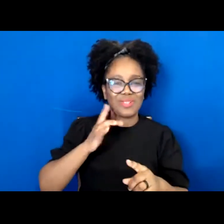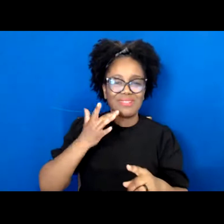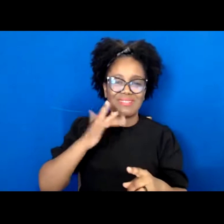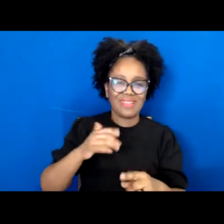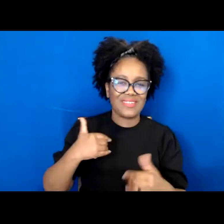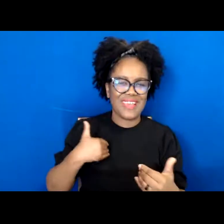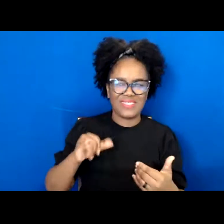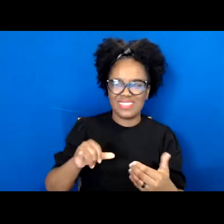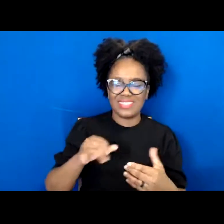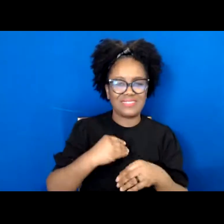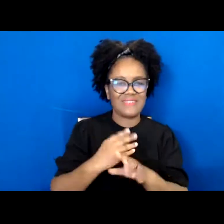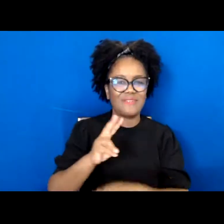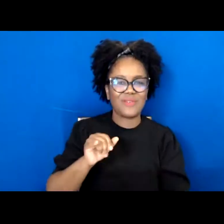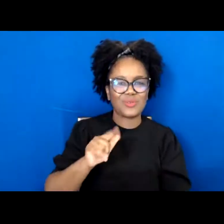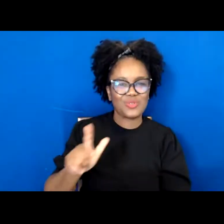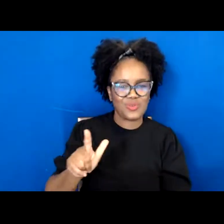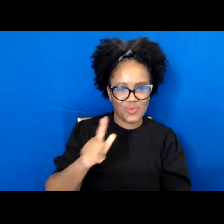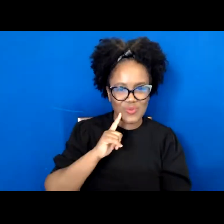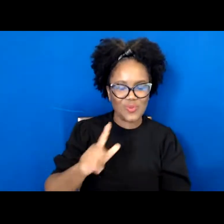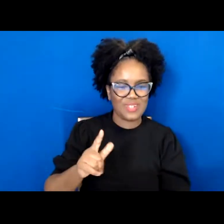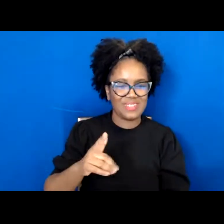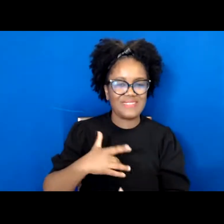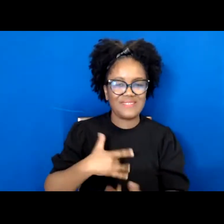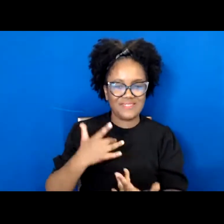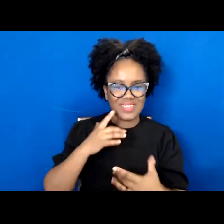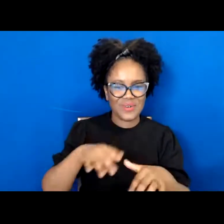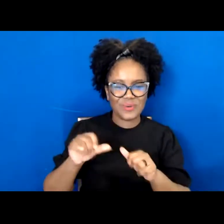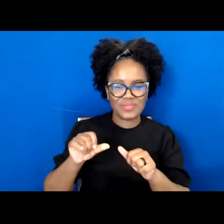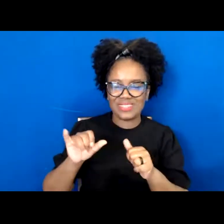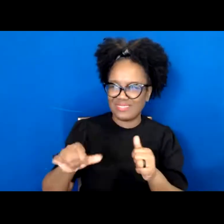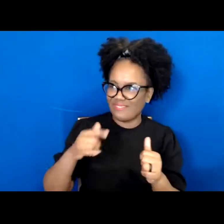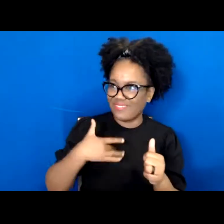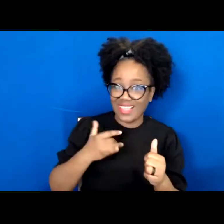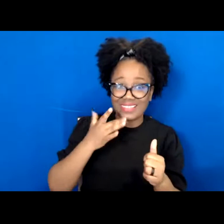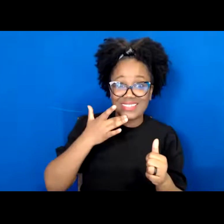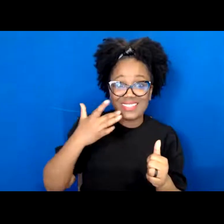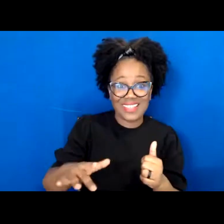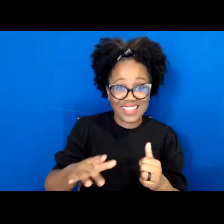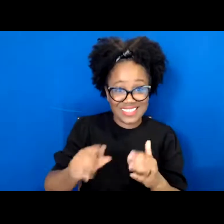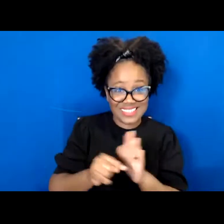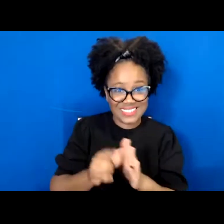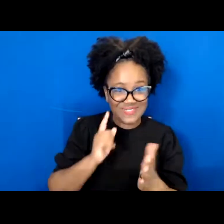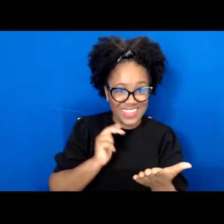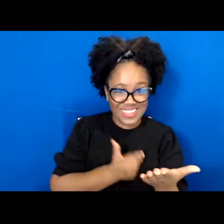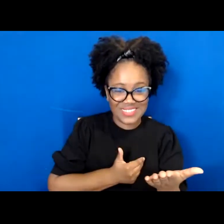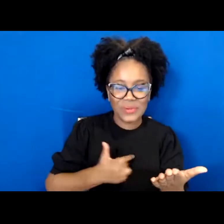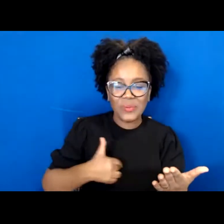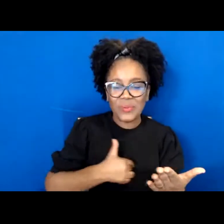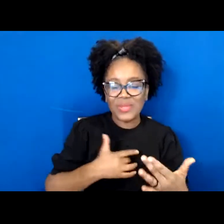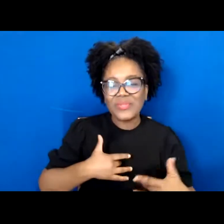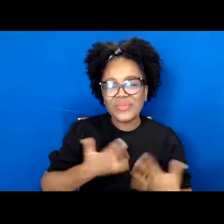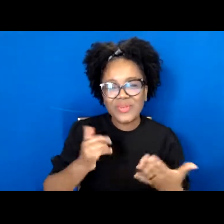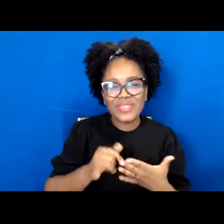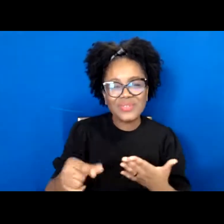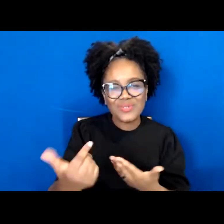festival season, we can't believe our good luck, and we're even more fortunate to have you as writers joining us this evening. Before we begin